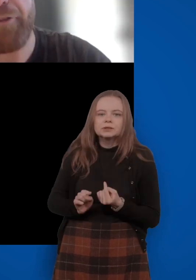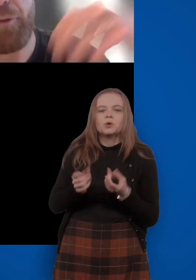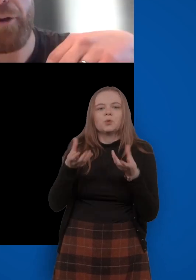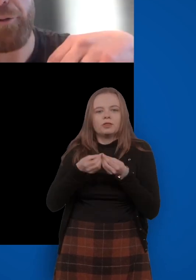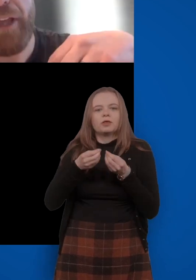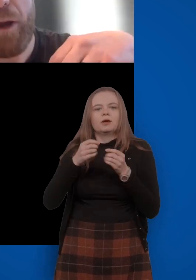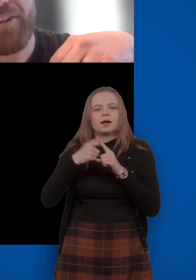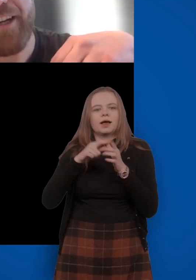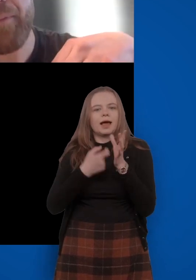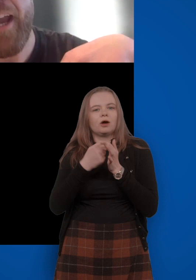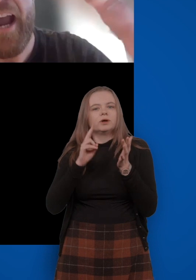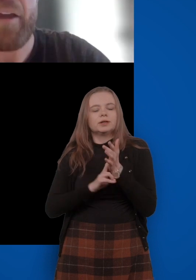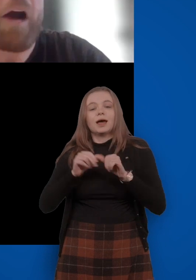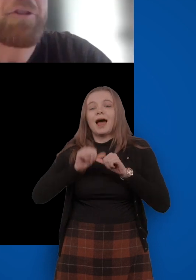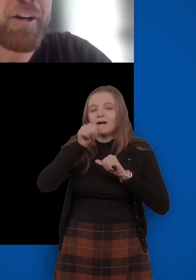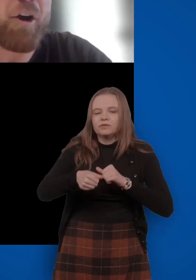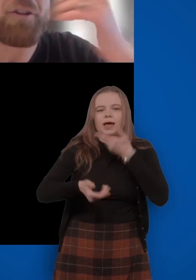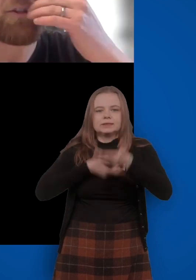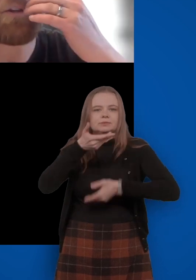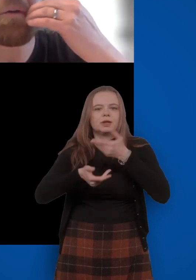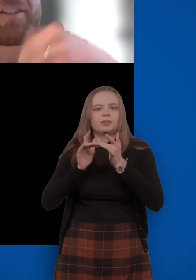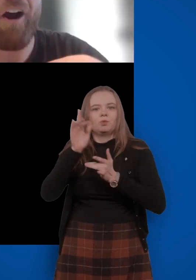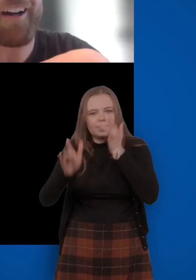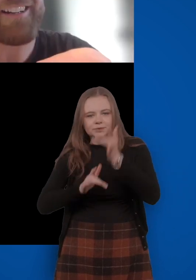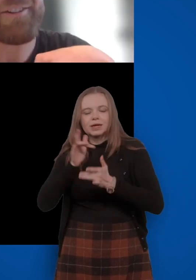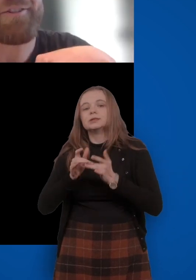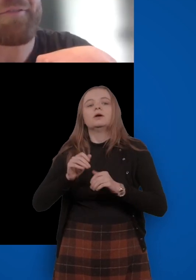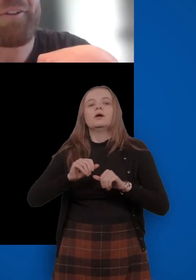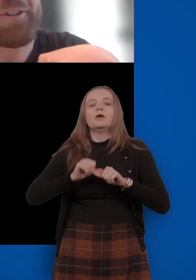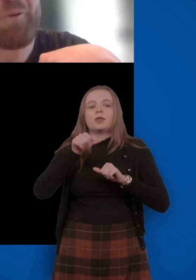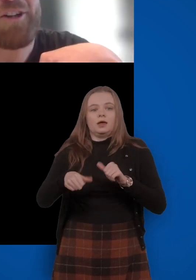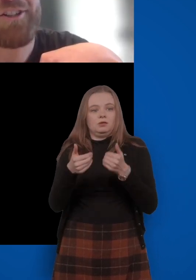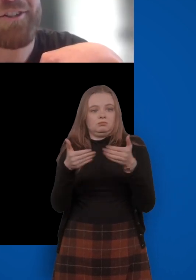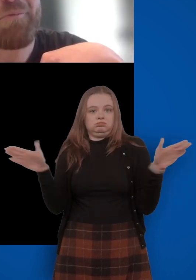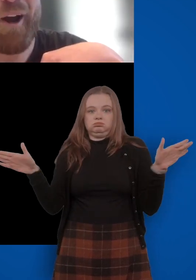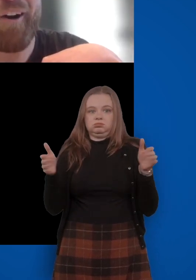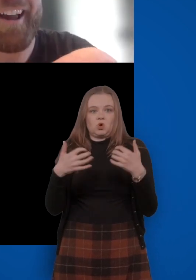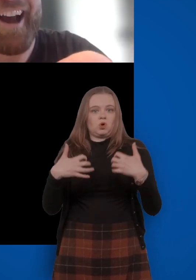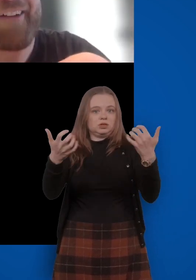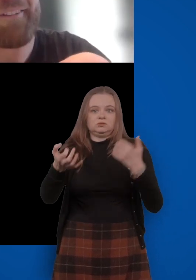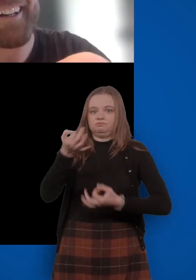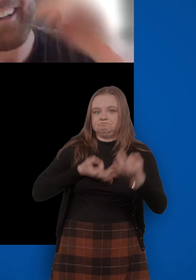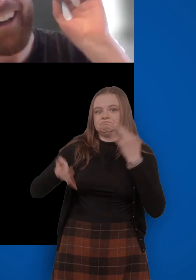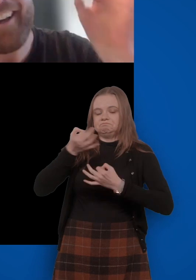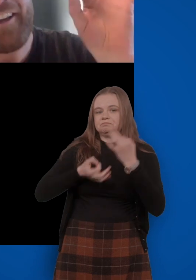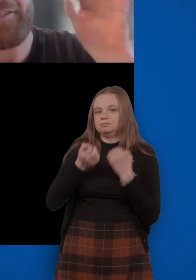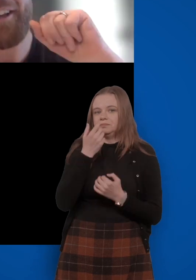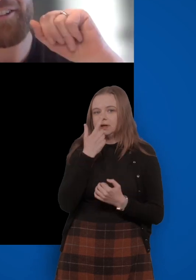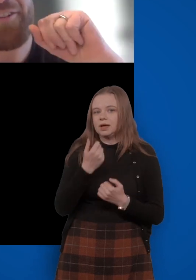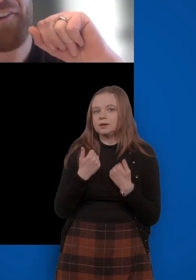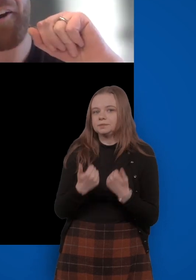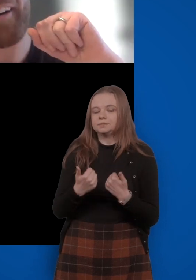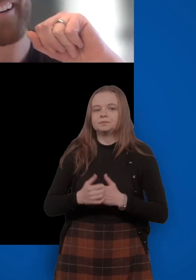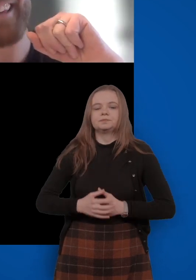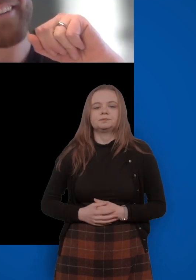Karen after we go through that website. And then I'll turn it over to you as the audience to fill in some questions as well. You just